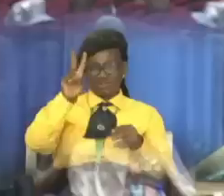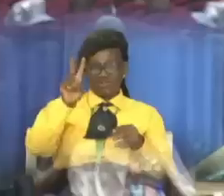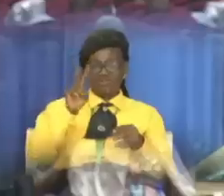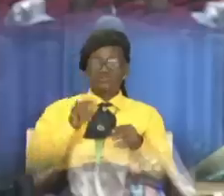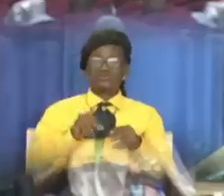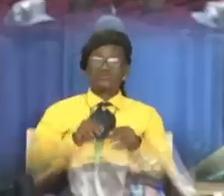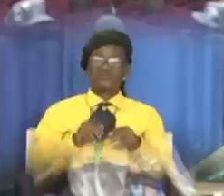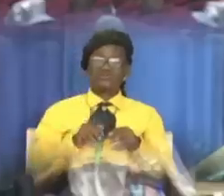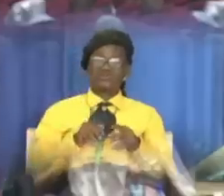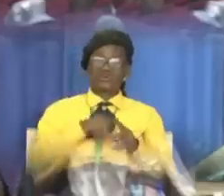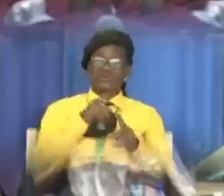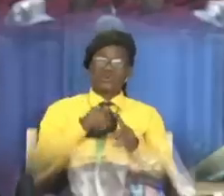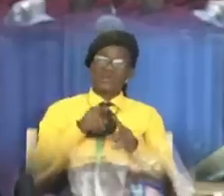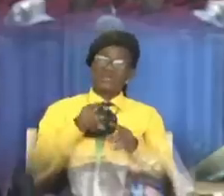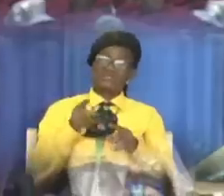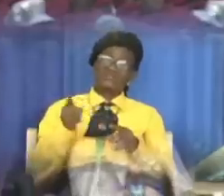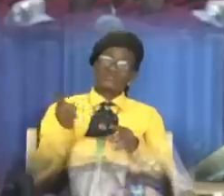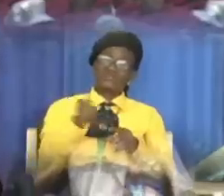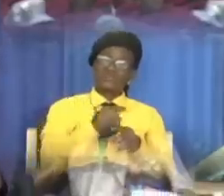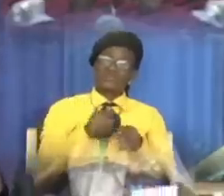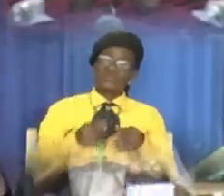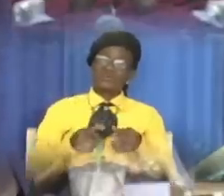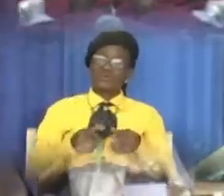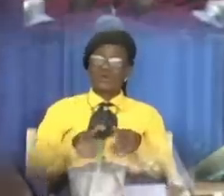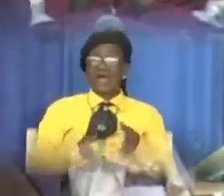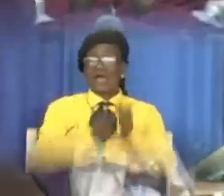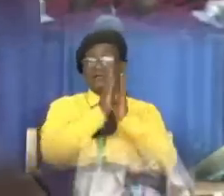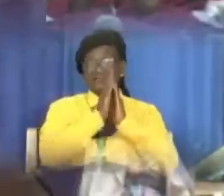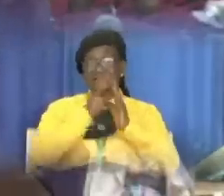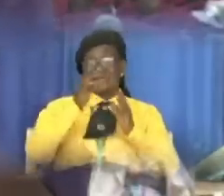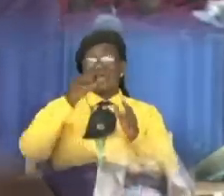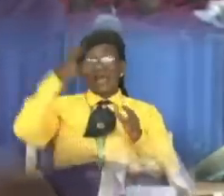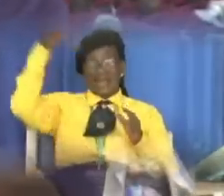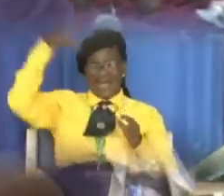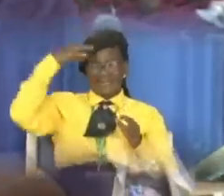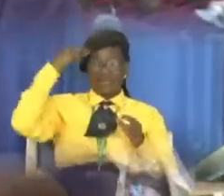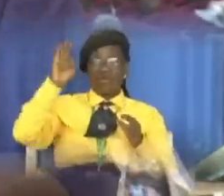When you ask the light of God to shine in you,